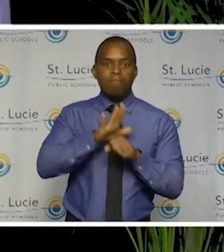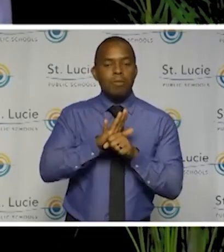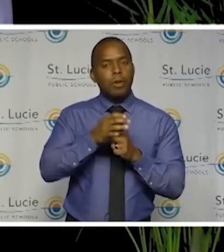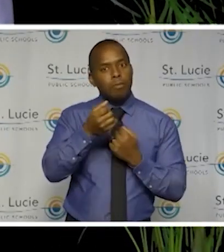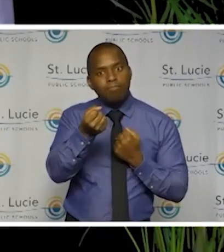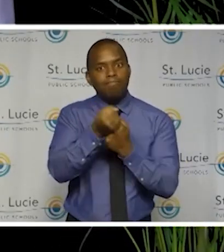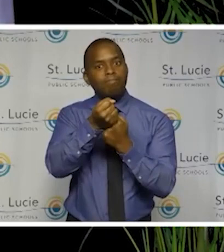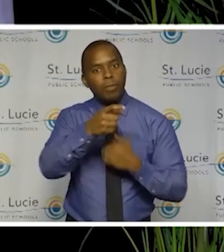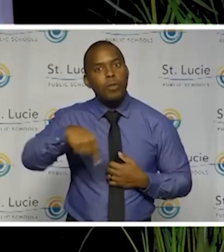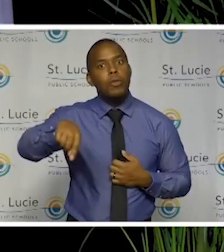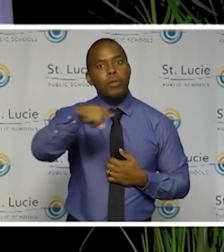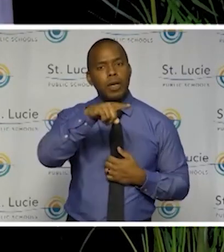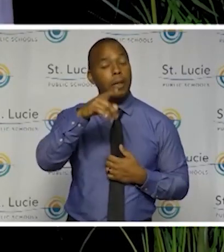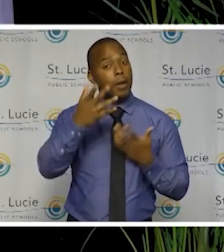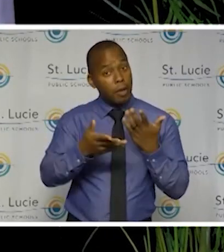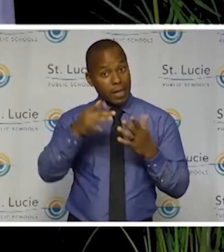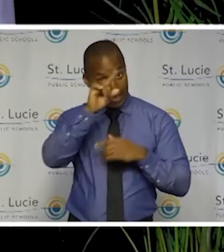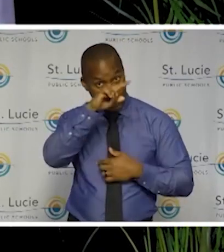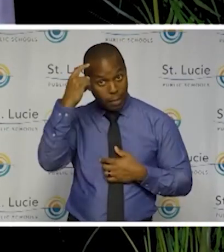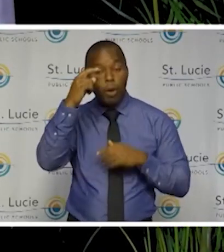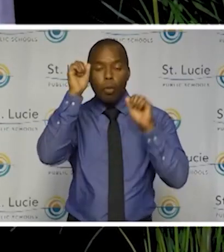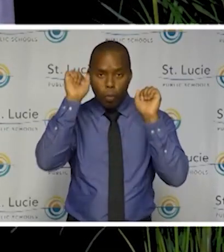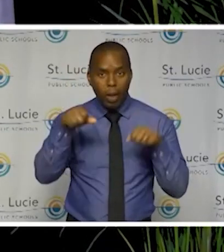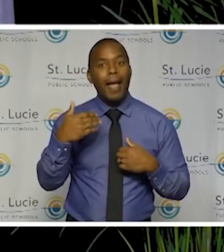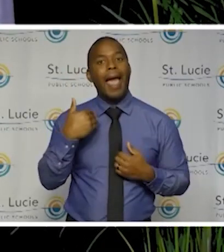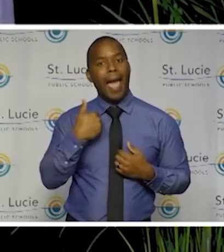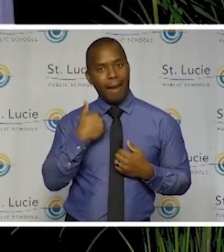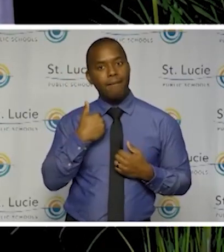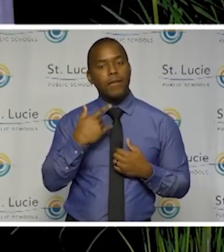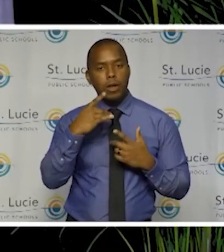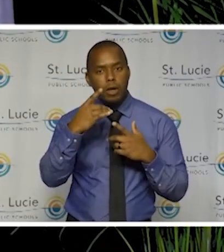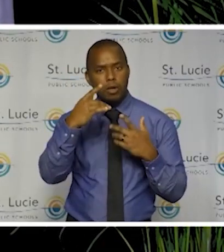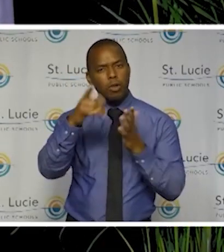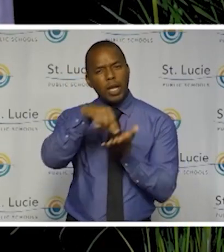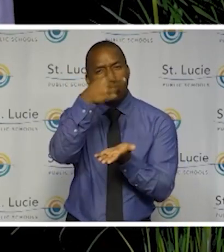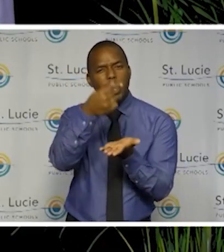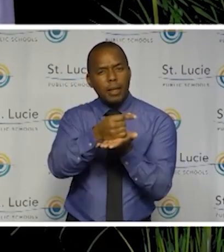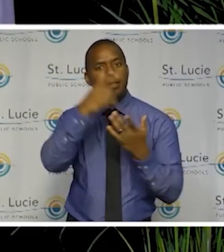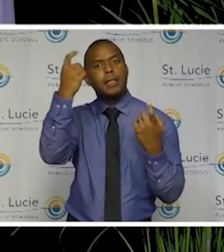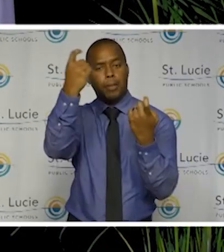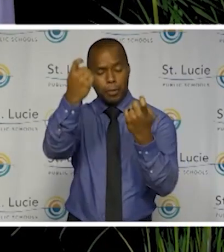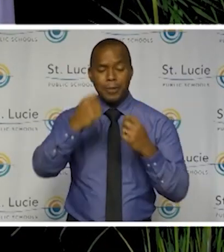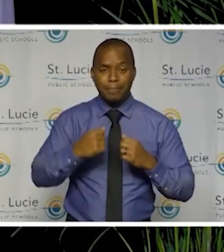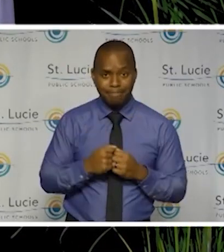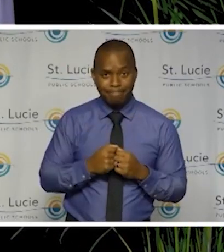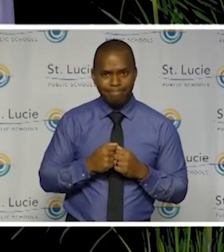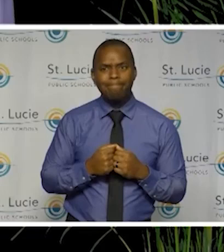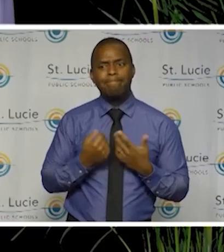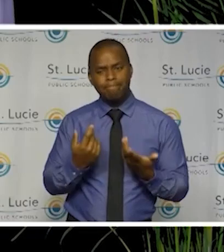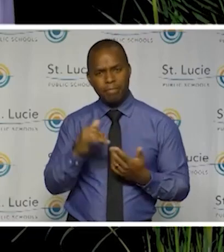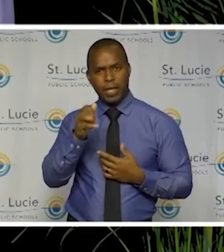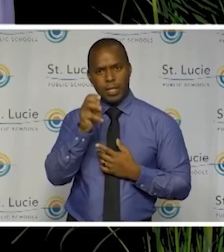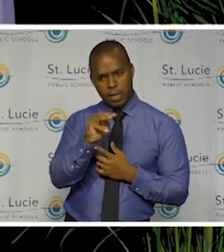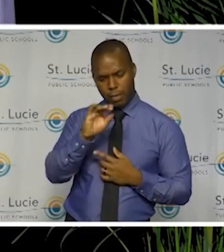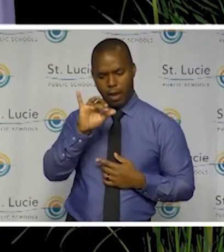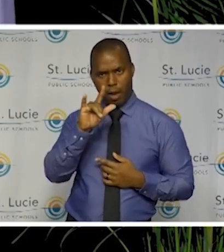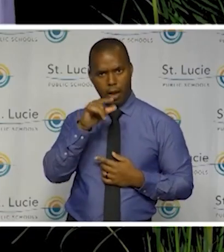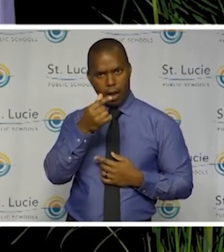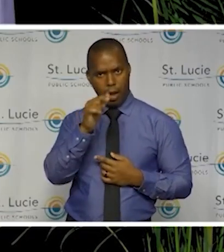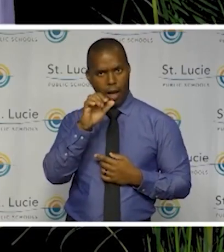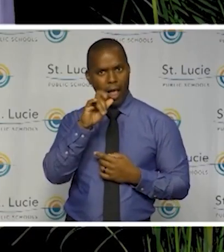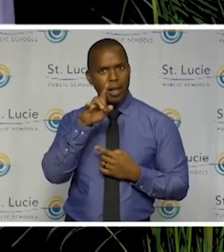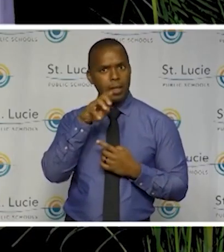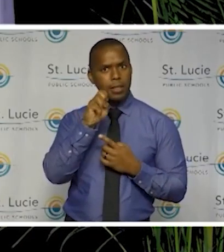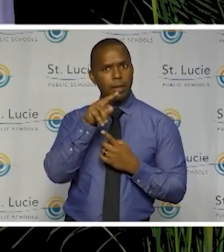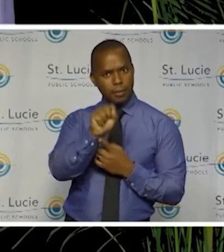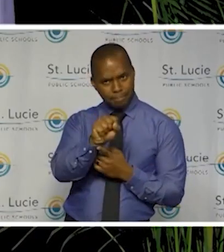ceremony this summer if it is safe to do so. Jim Collins, the author of the book Good to Great, and his colleague